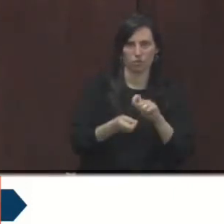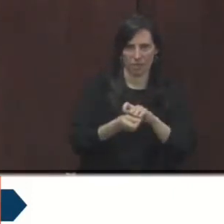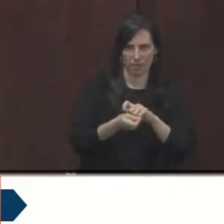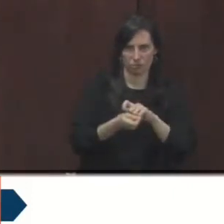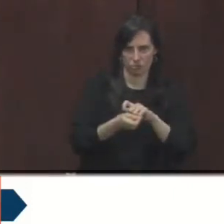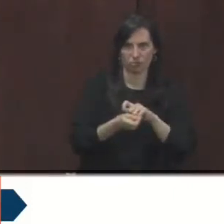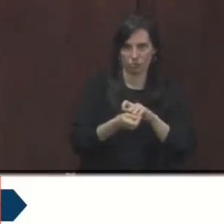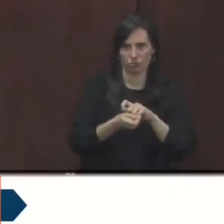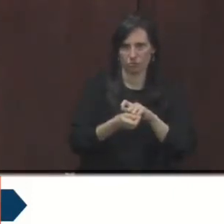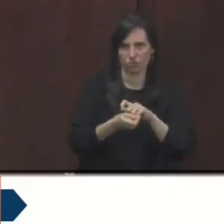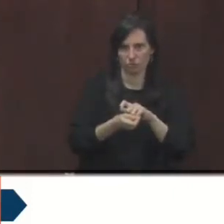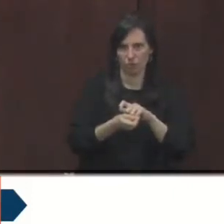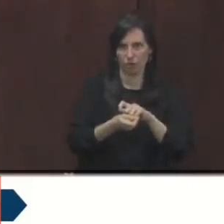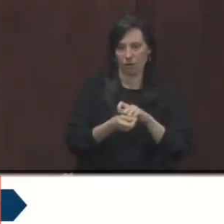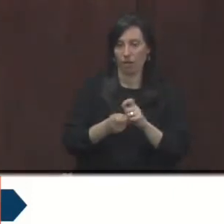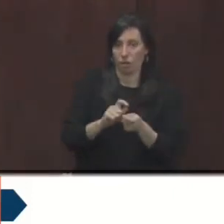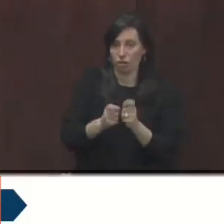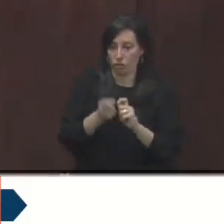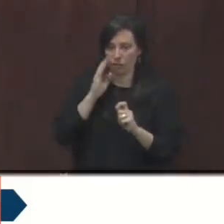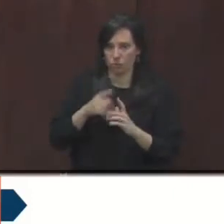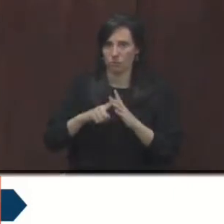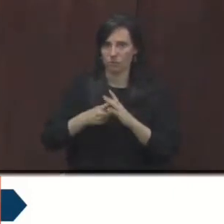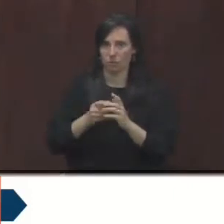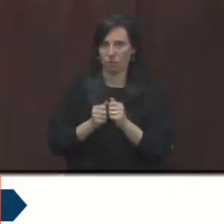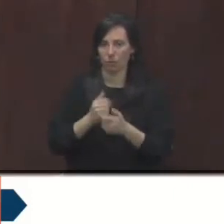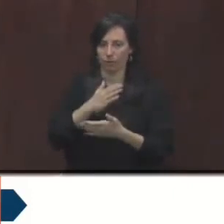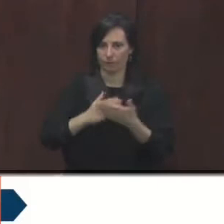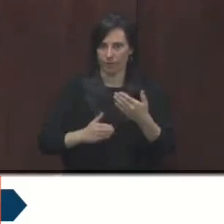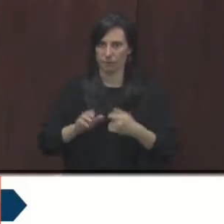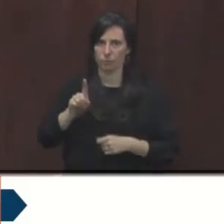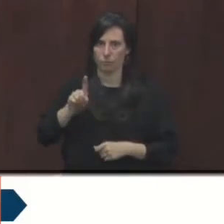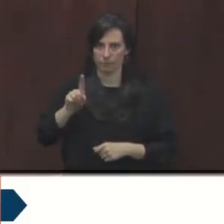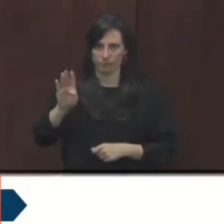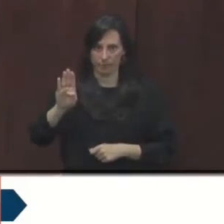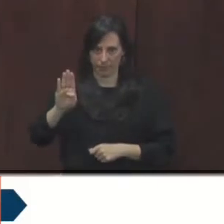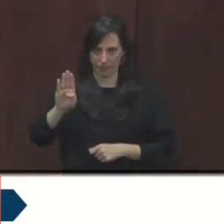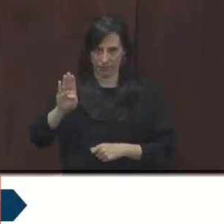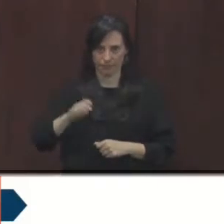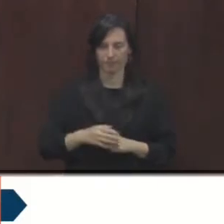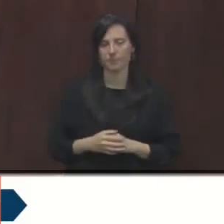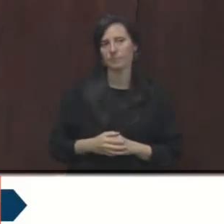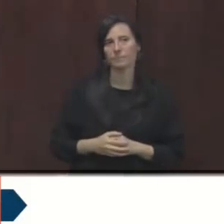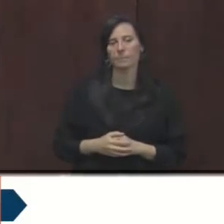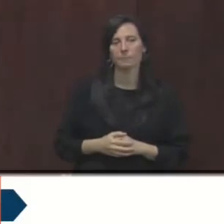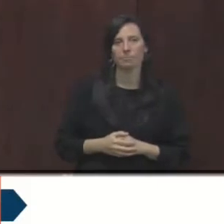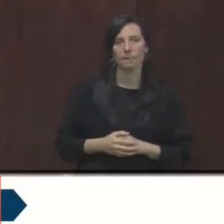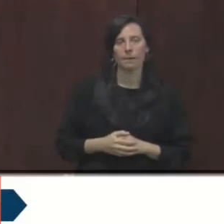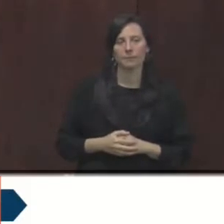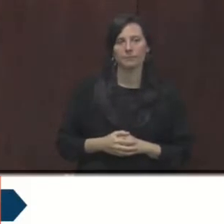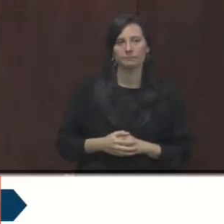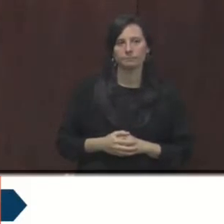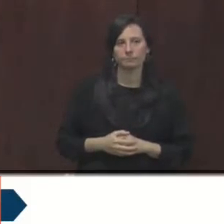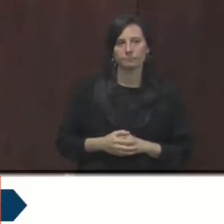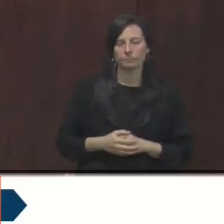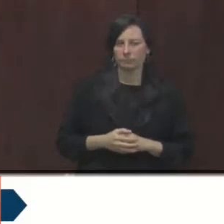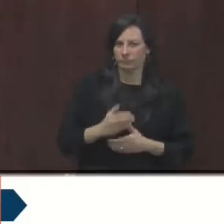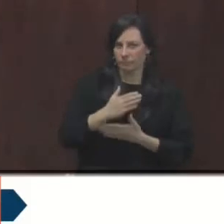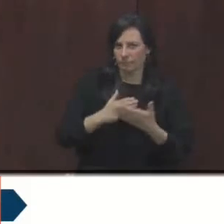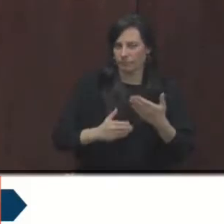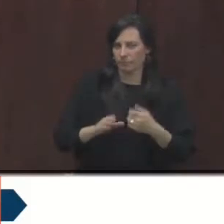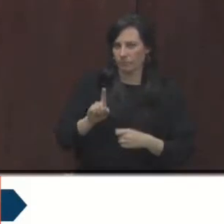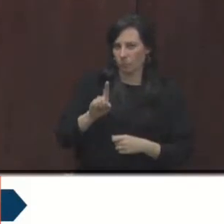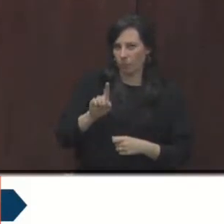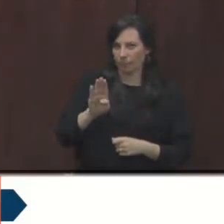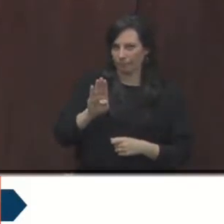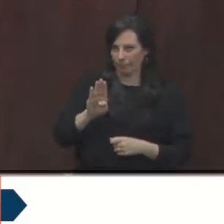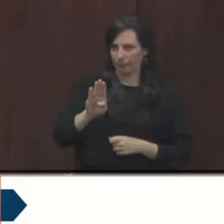1B, and that's where we see more of the change. And we'll be moving into 1B